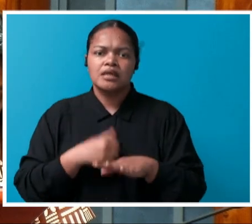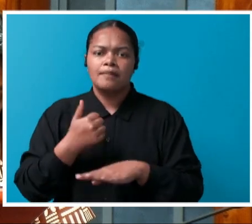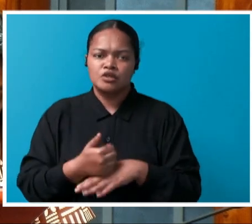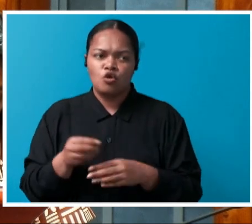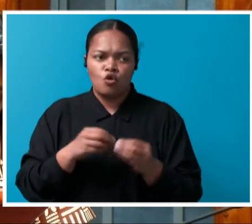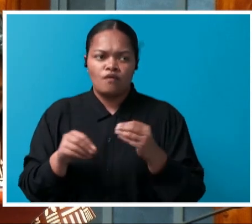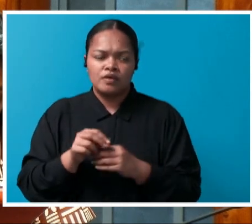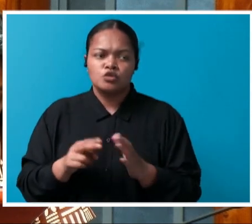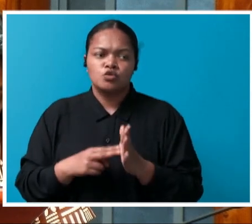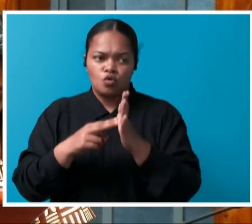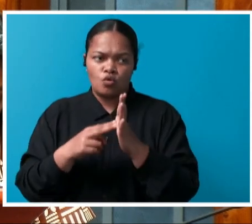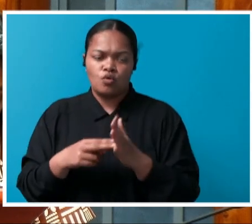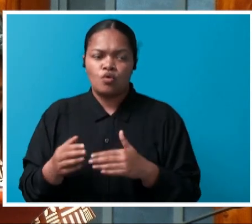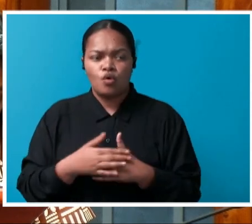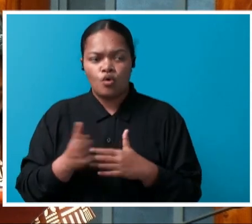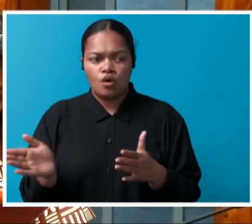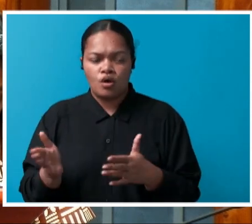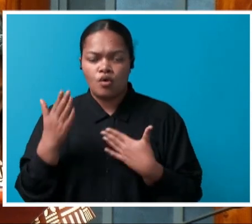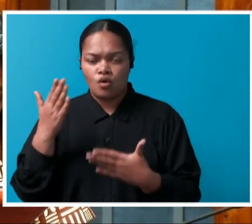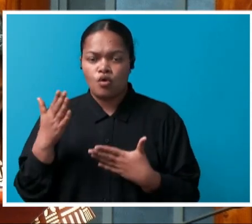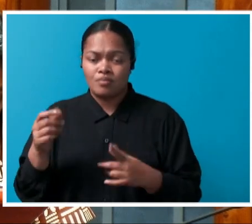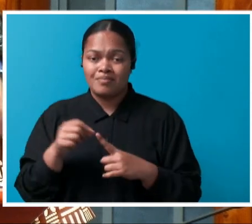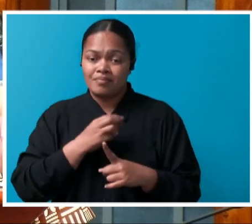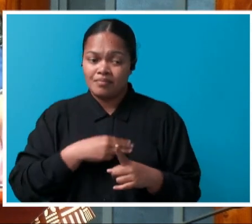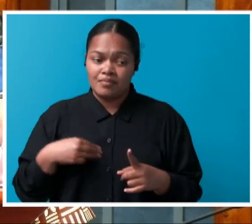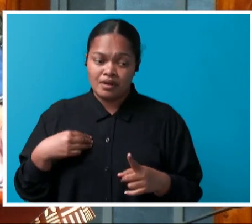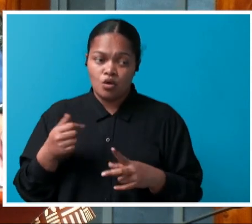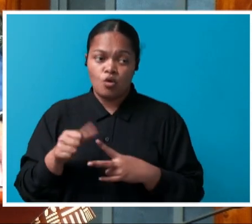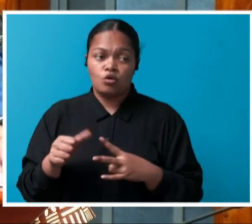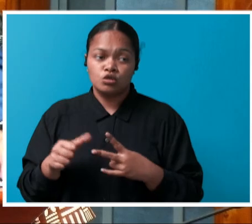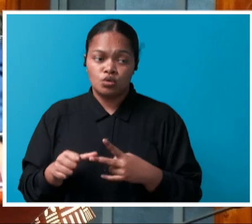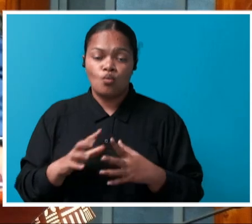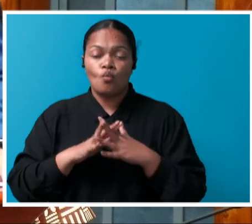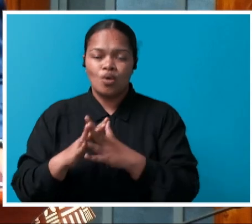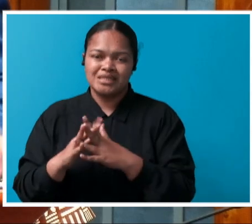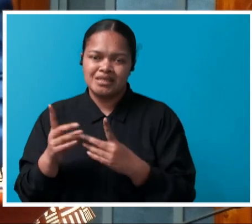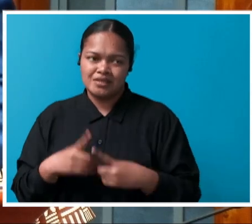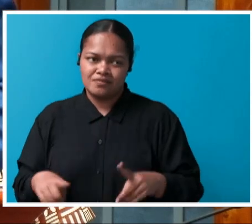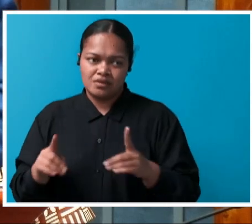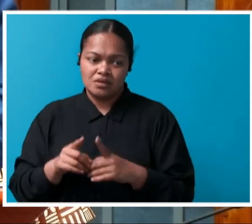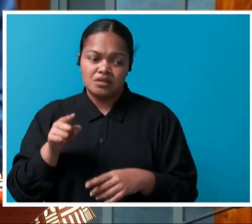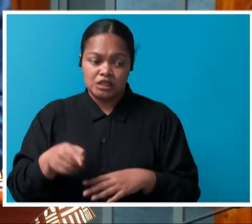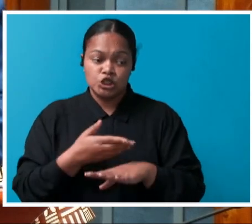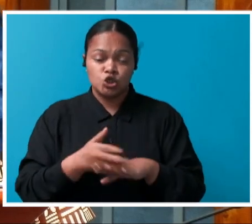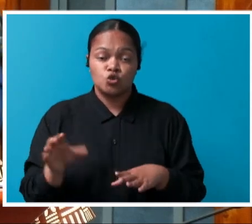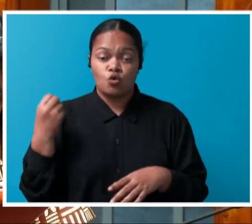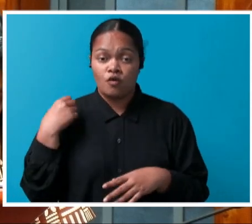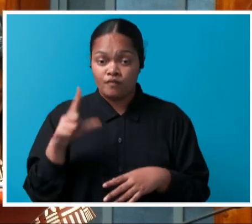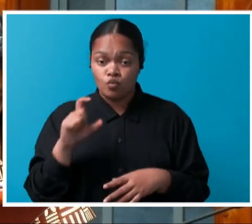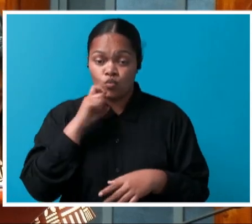the Northern Division, which was opened by the Honorable Prime Minister, and also in the Western Division. And these new officers will